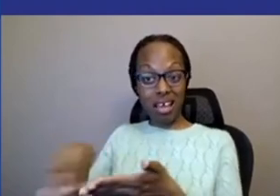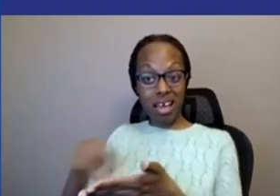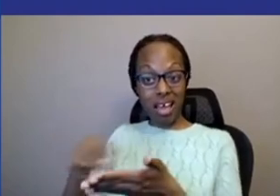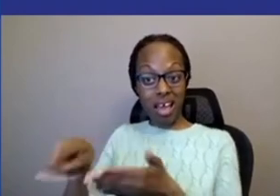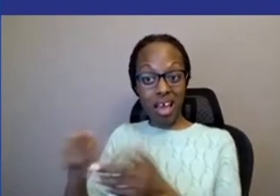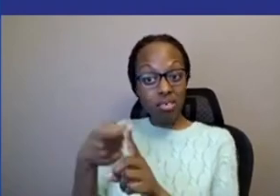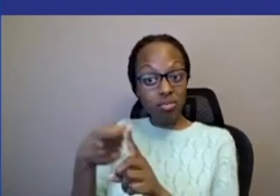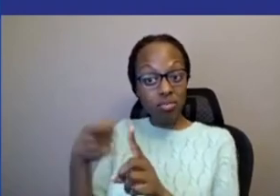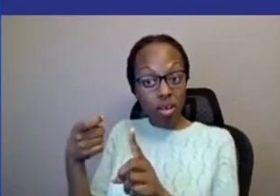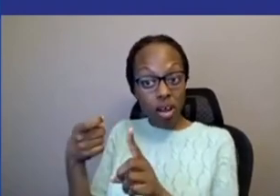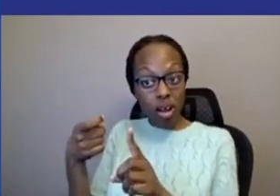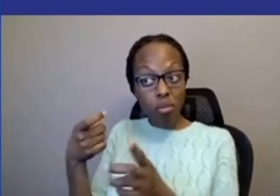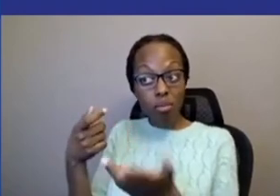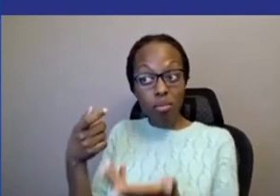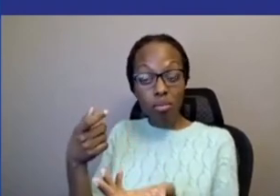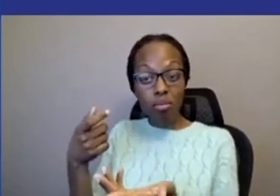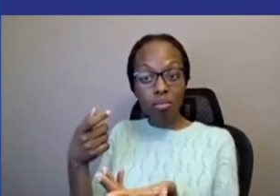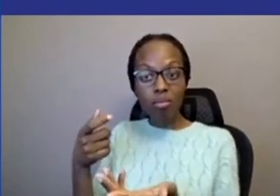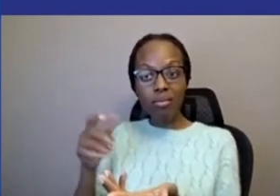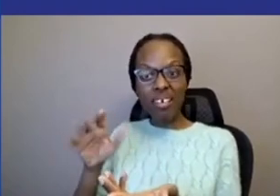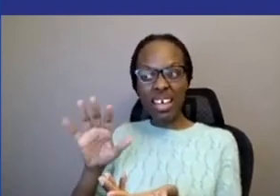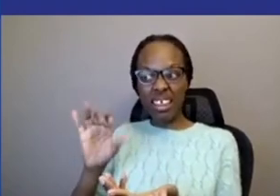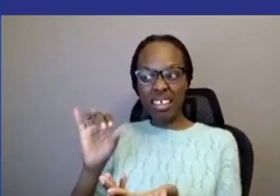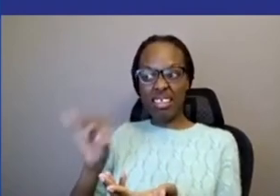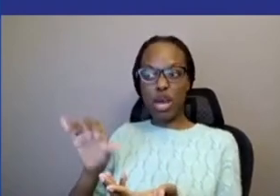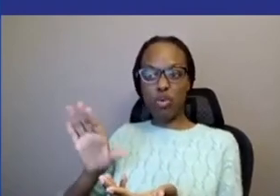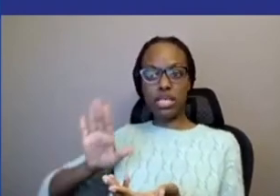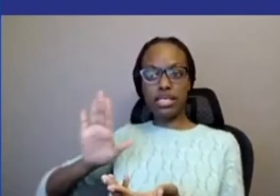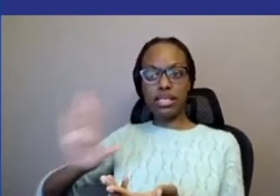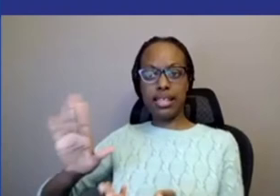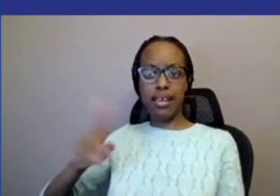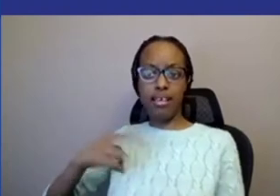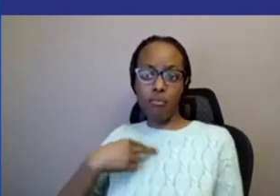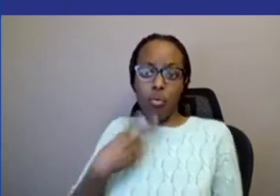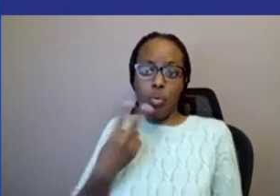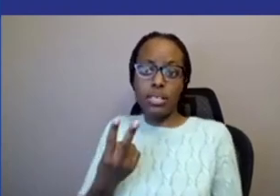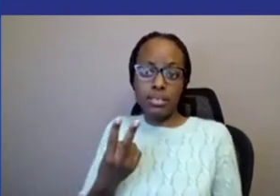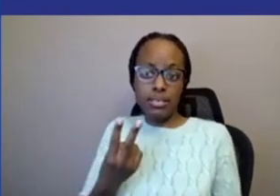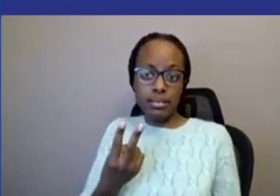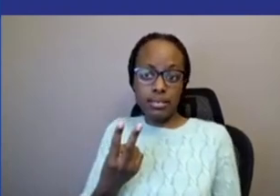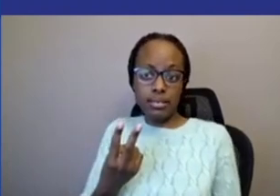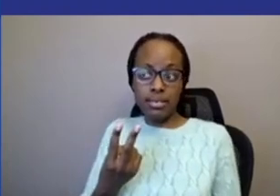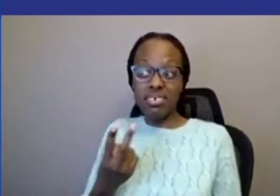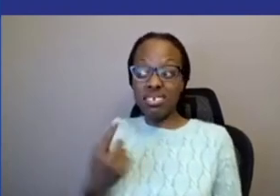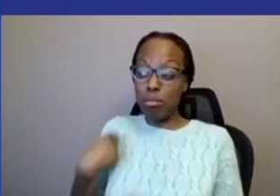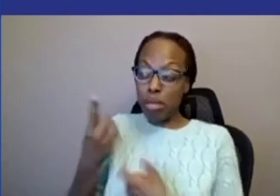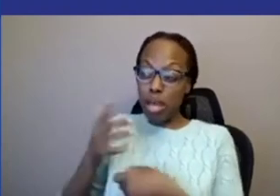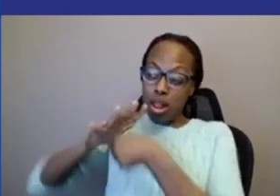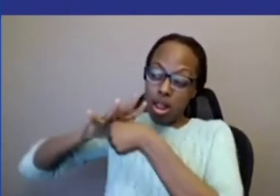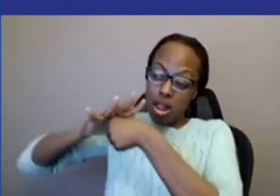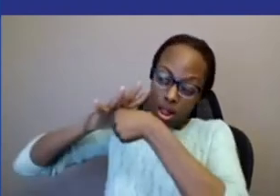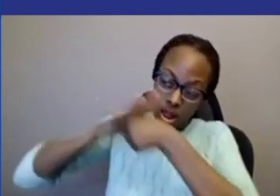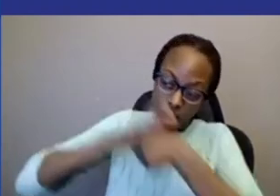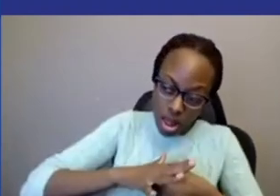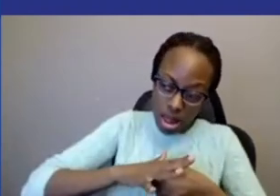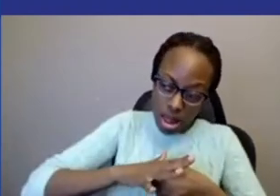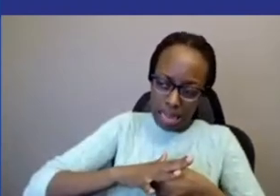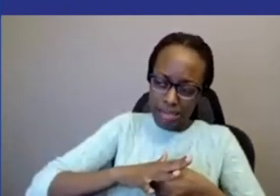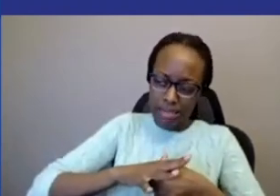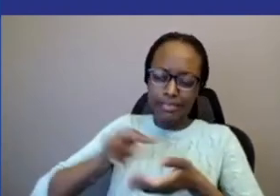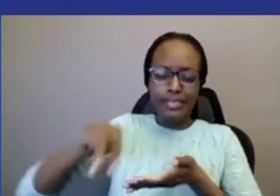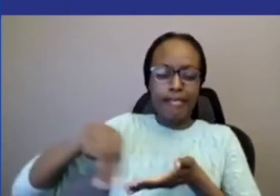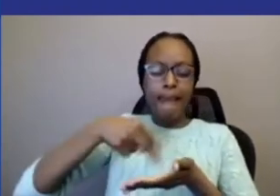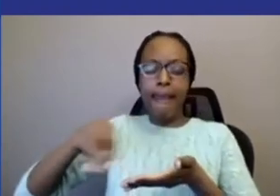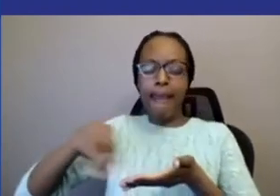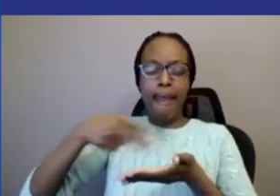was their voice for their expression, for their oppression. So it doesn't